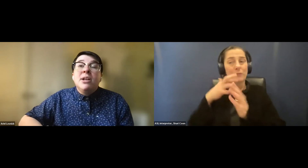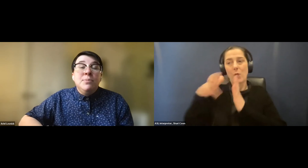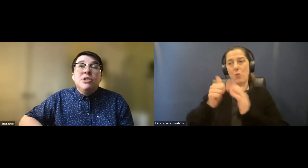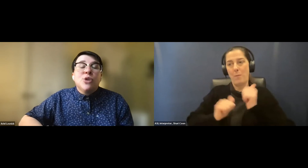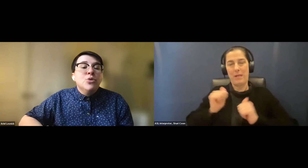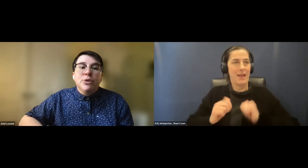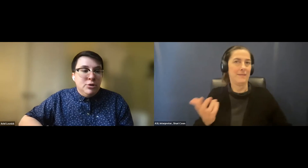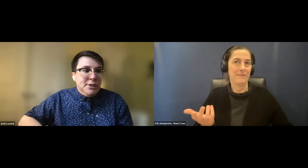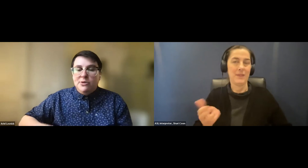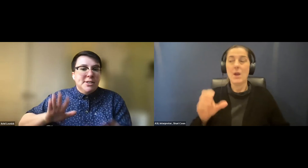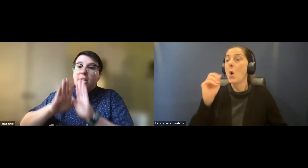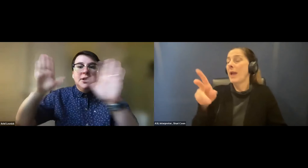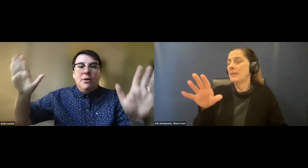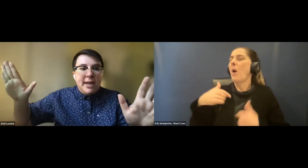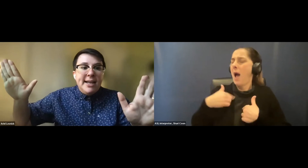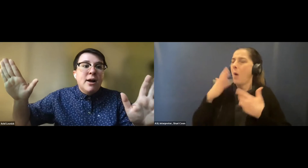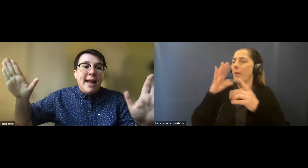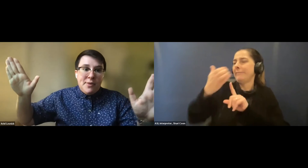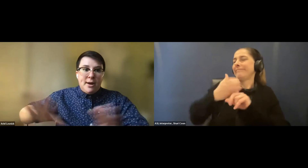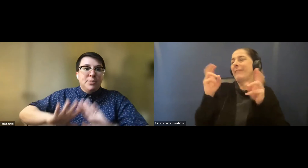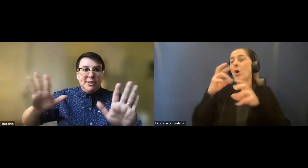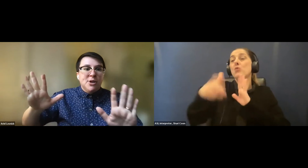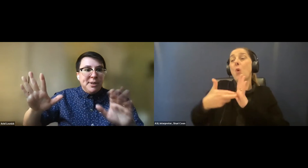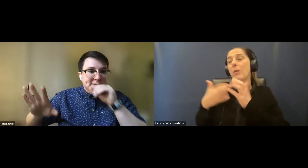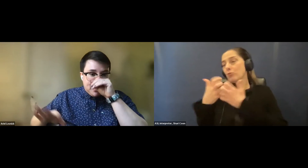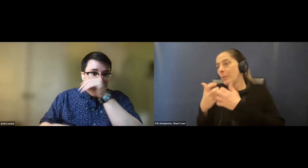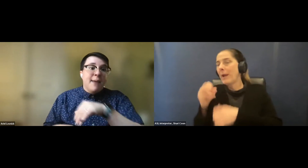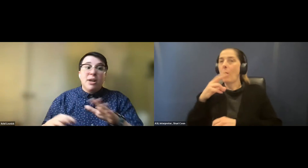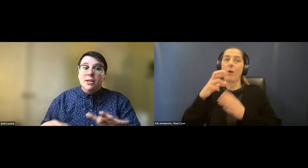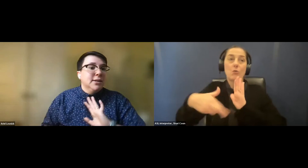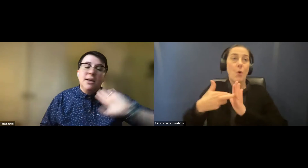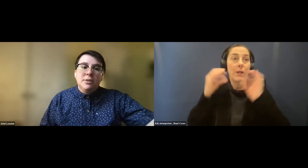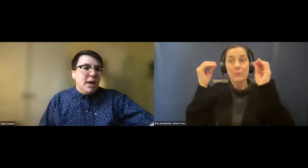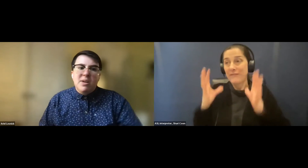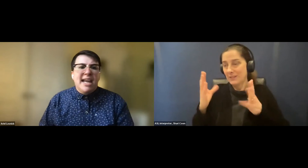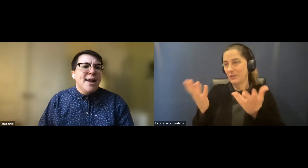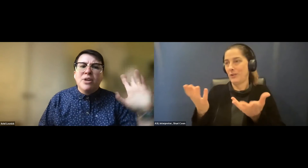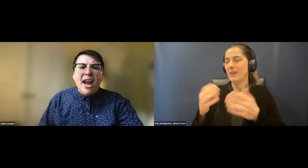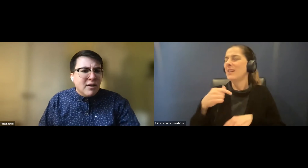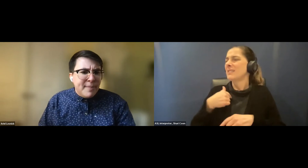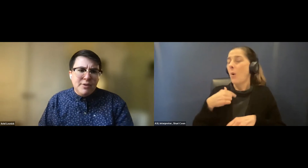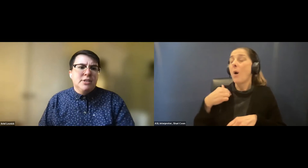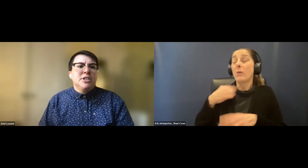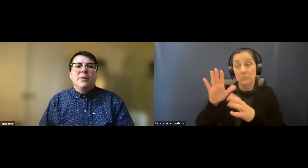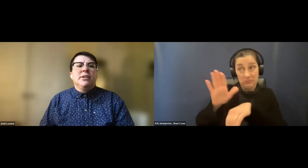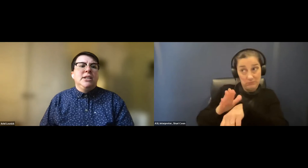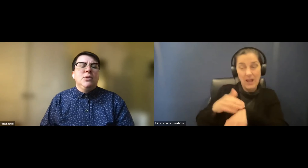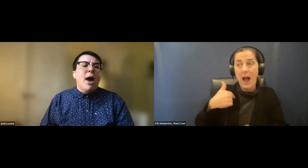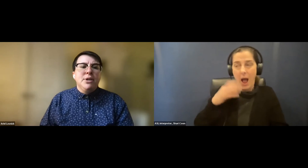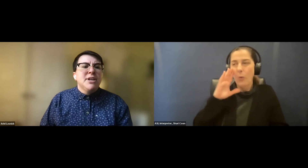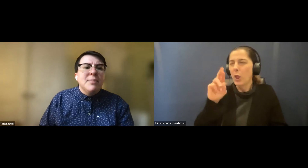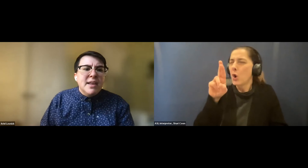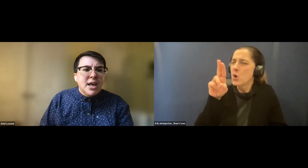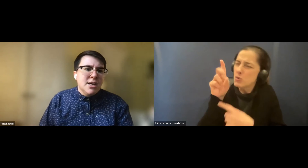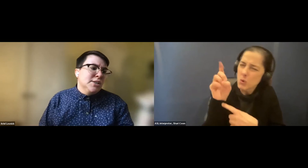going to be so rude. So just, getting it all out there. Please don't be concerned. I'm going to say, I don't care about their disability.